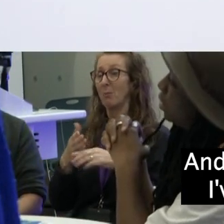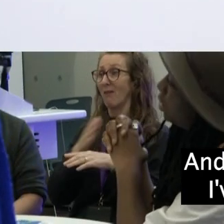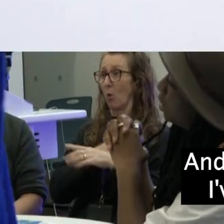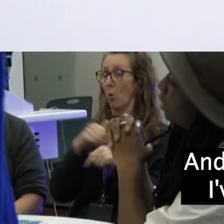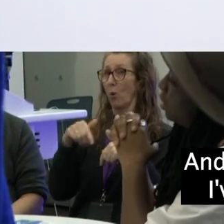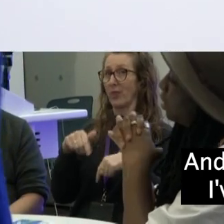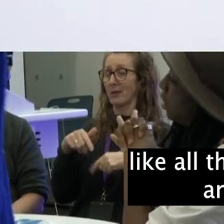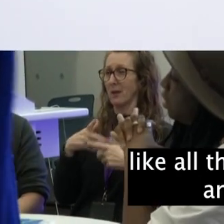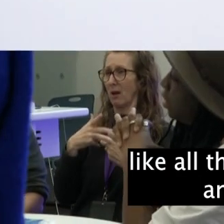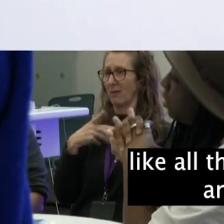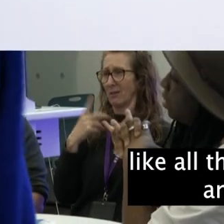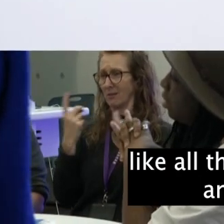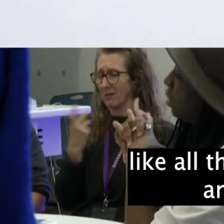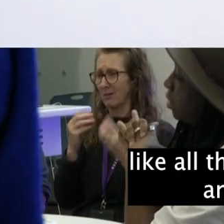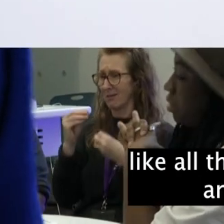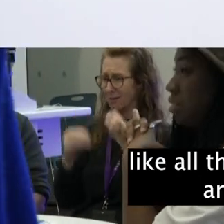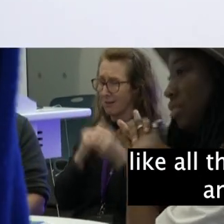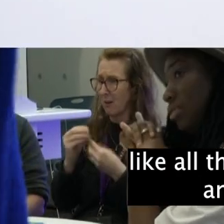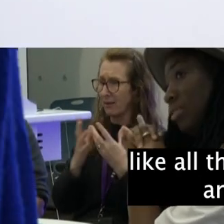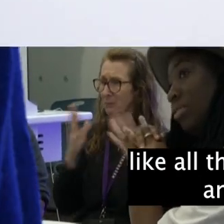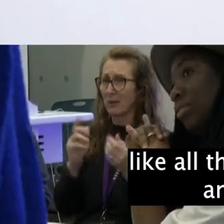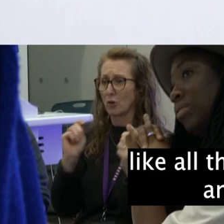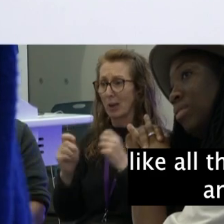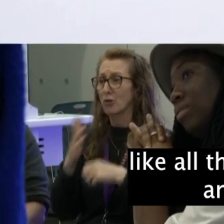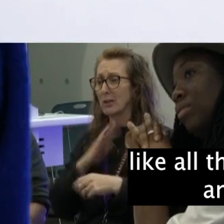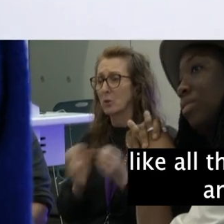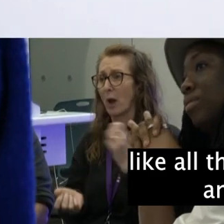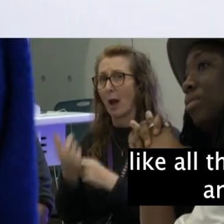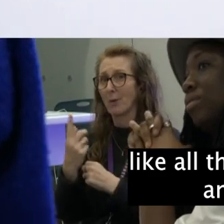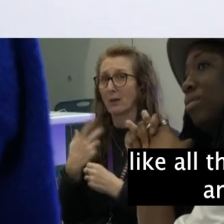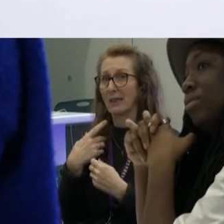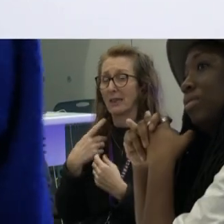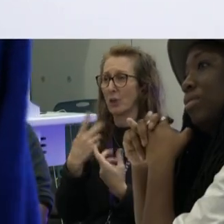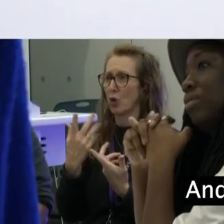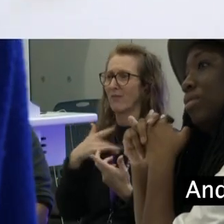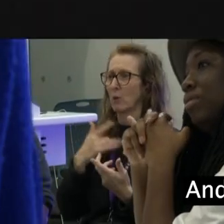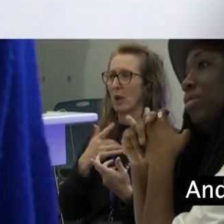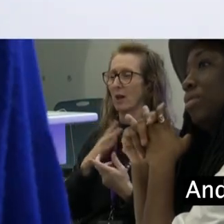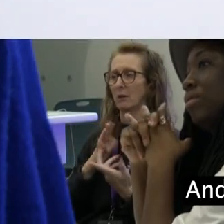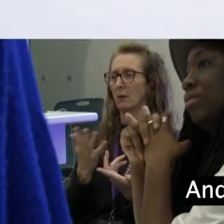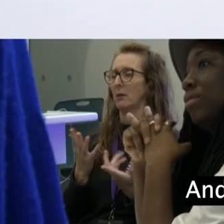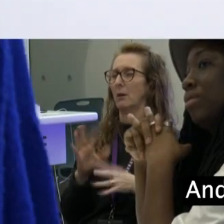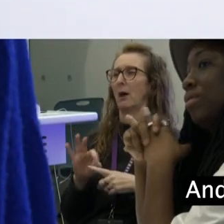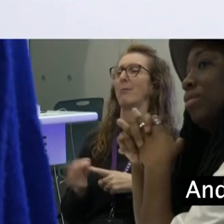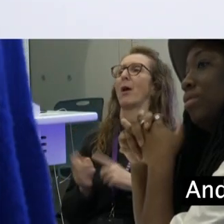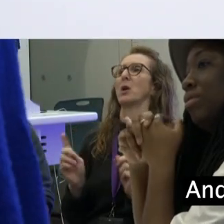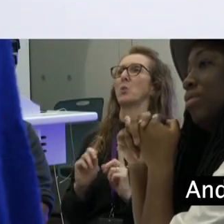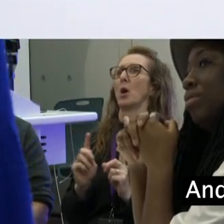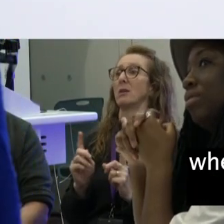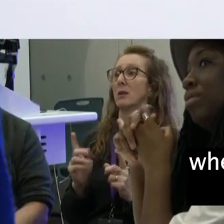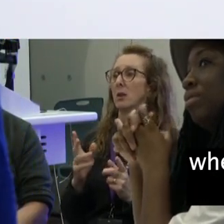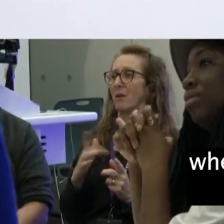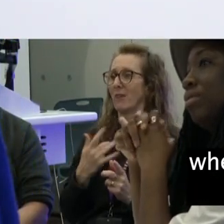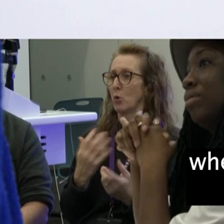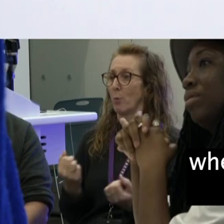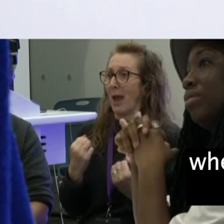I've wrestled with this kind of stuff, like all this massive change that needs to happen, and it can feel quite like debilitating. It's kind of hard to feel your power